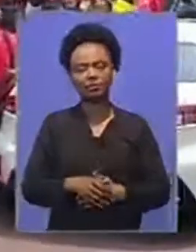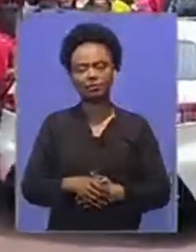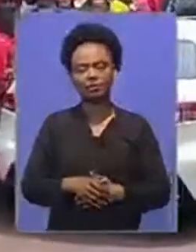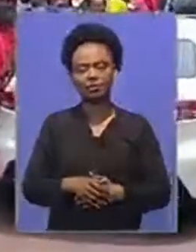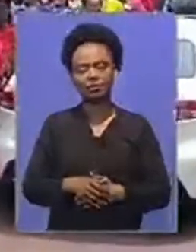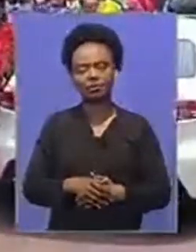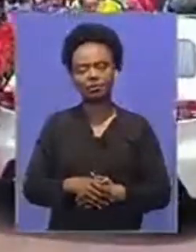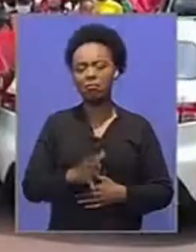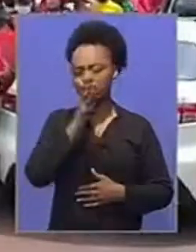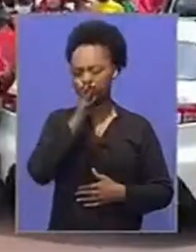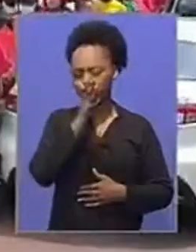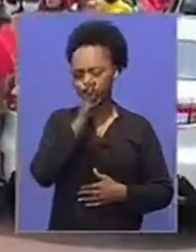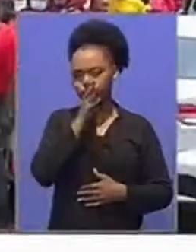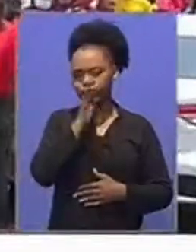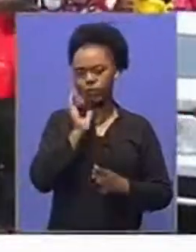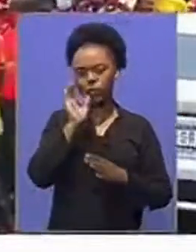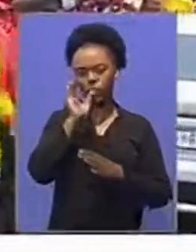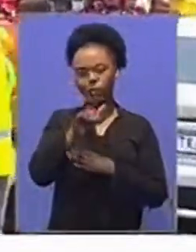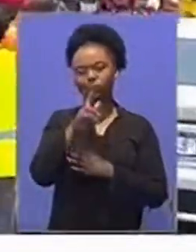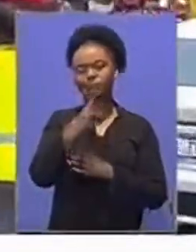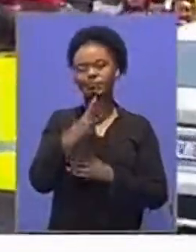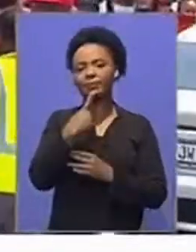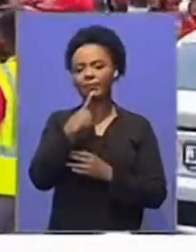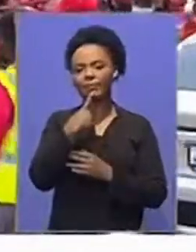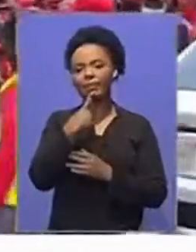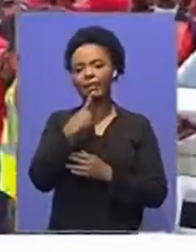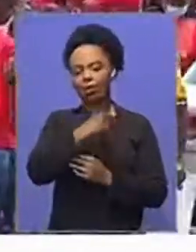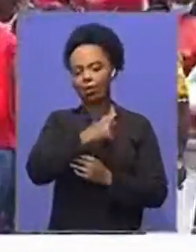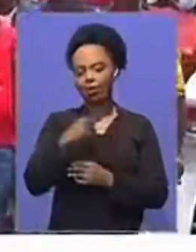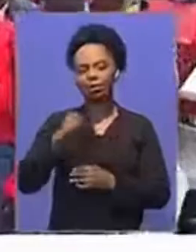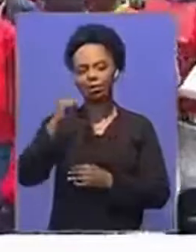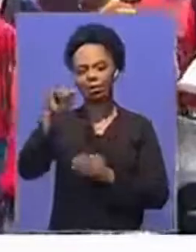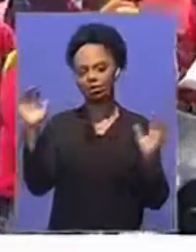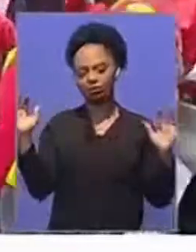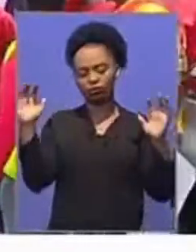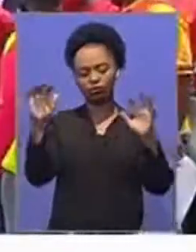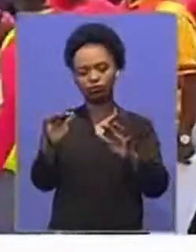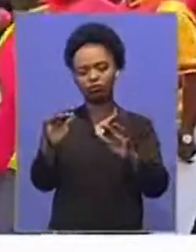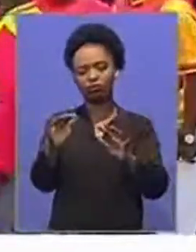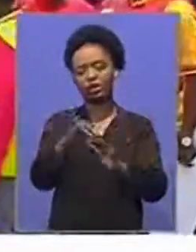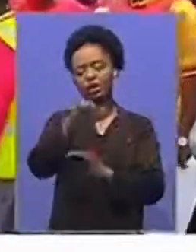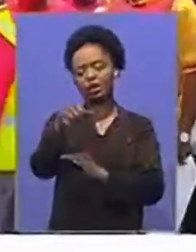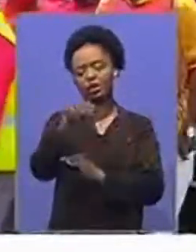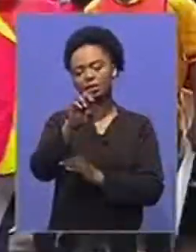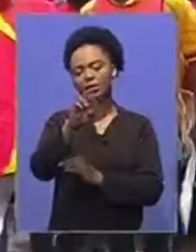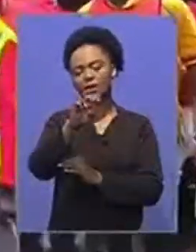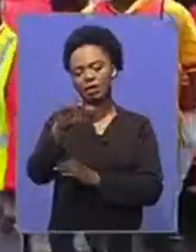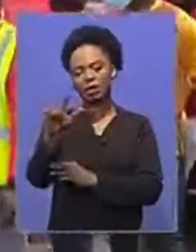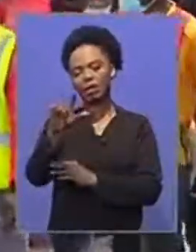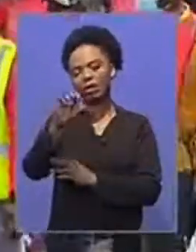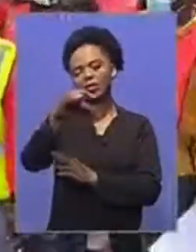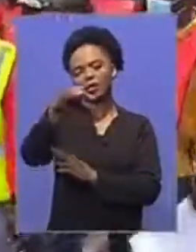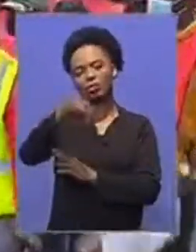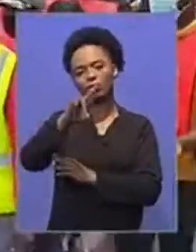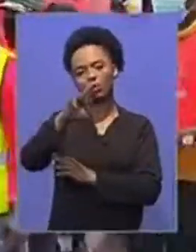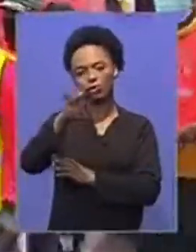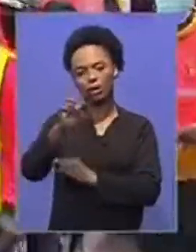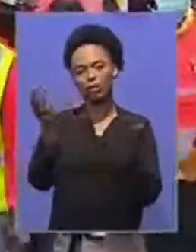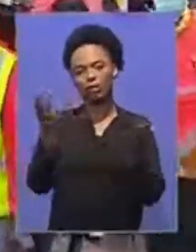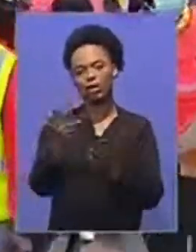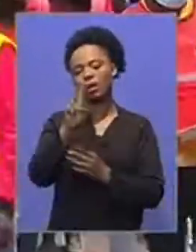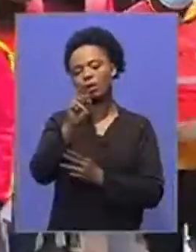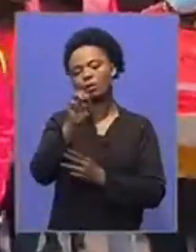Maloko a le 700 COSATU mono Johannesburg a na kokoane kwa Mary Fitzgerald Square kwa Newtown e le fa ba ne ba gwantela ko kantorong